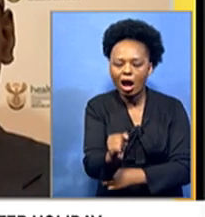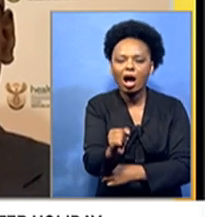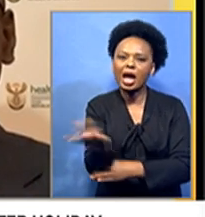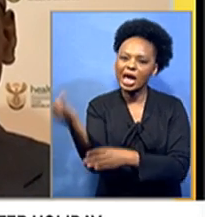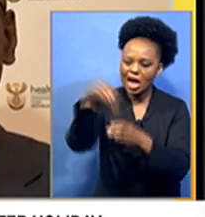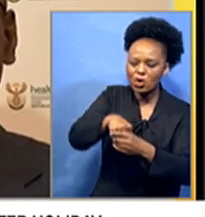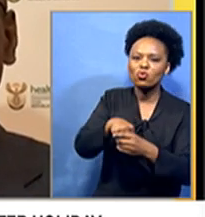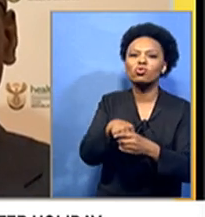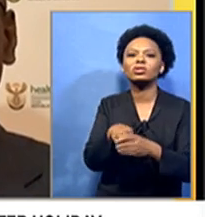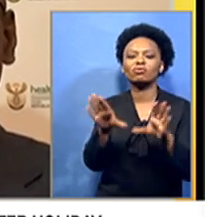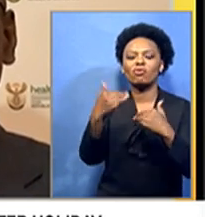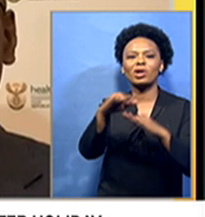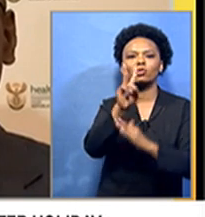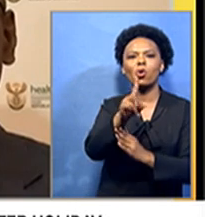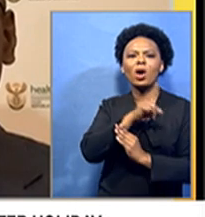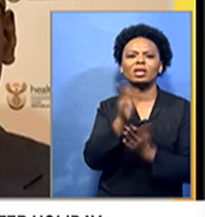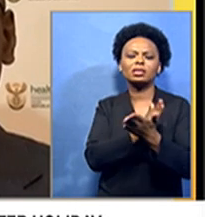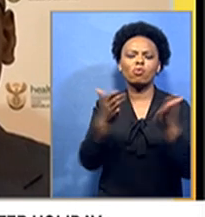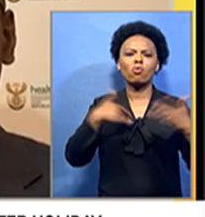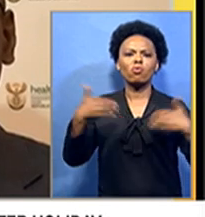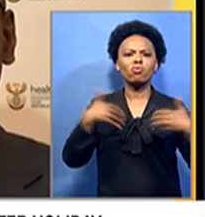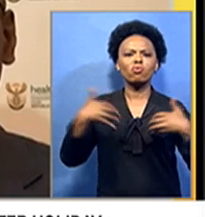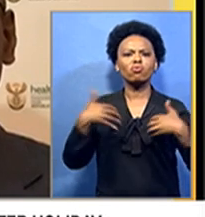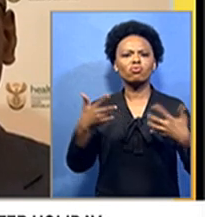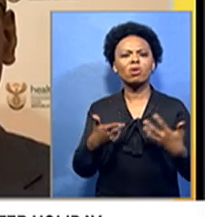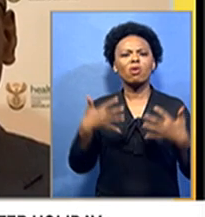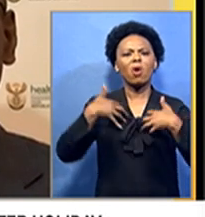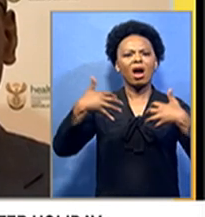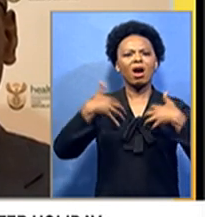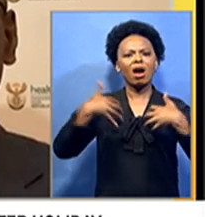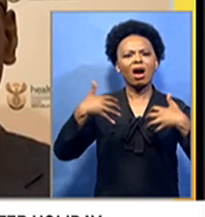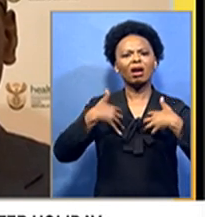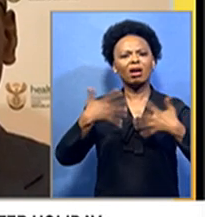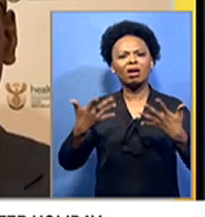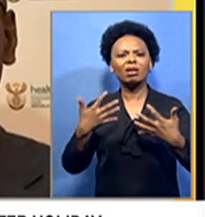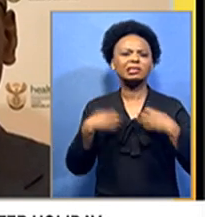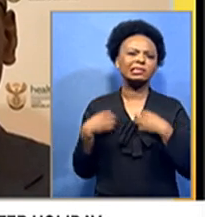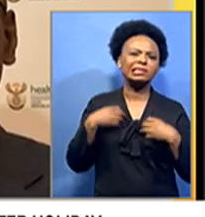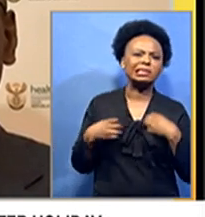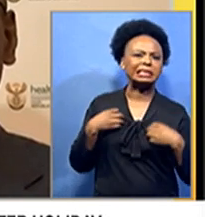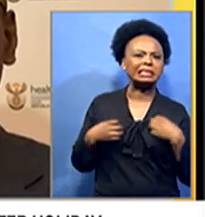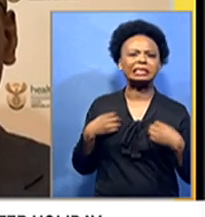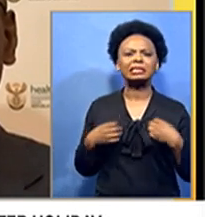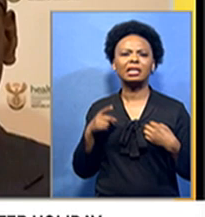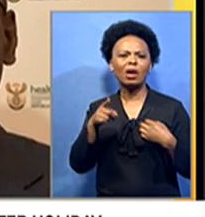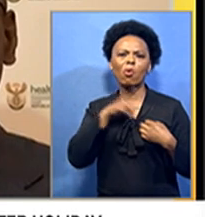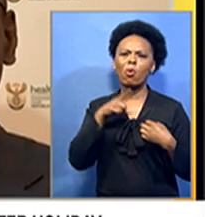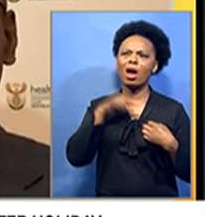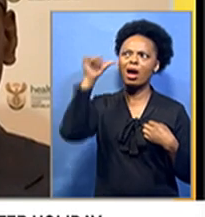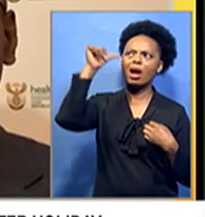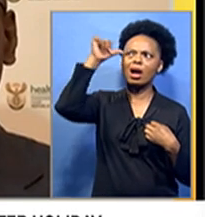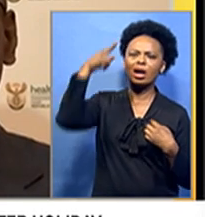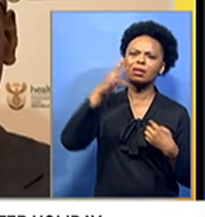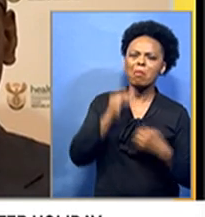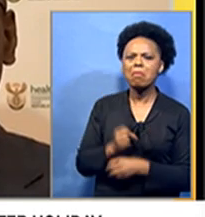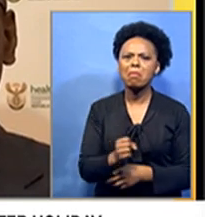And again, some people writing into us just saying, what happens with the elderly people that can't even get to